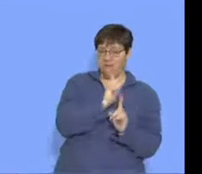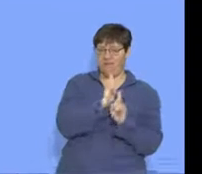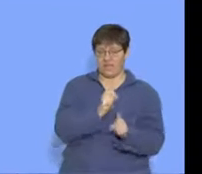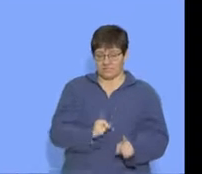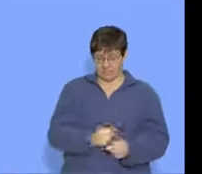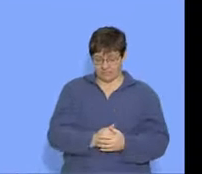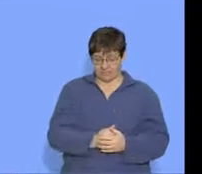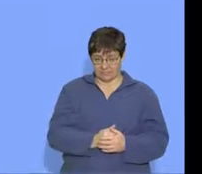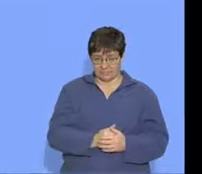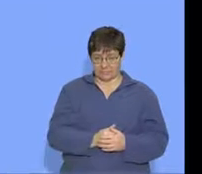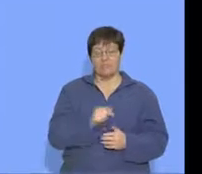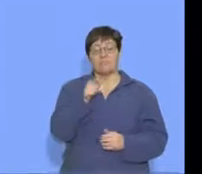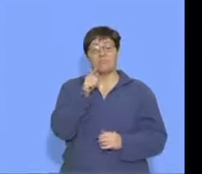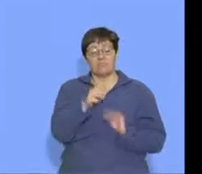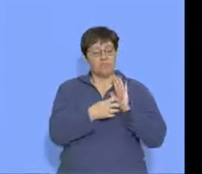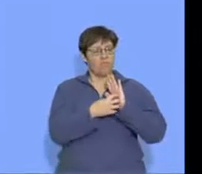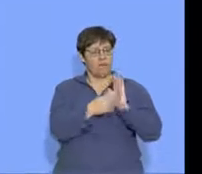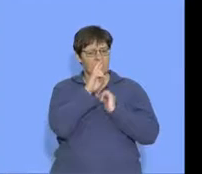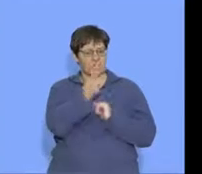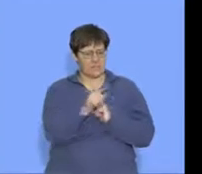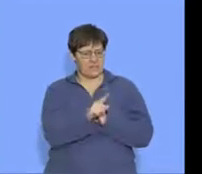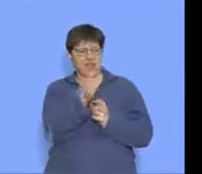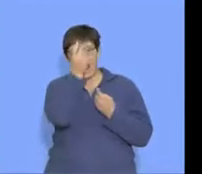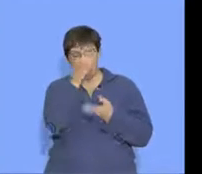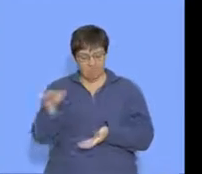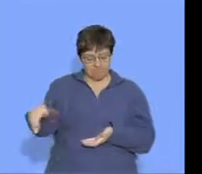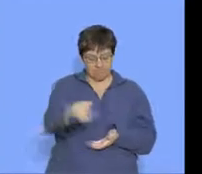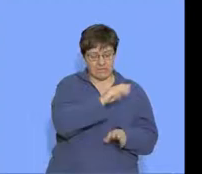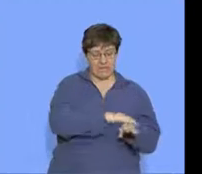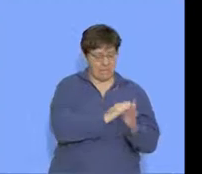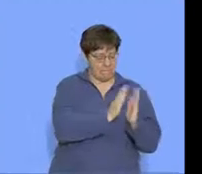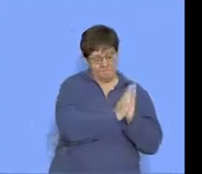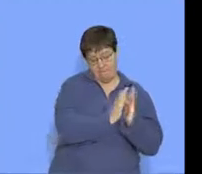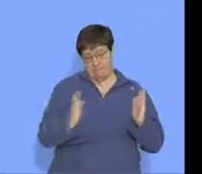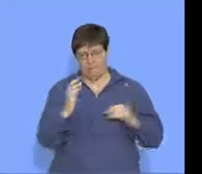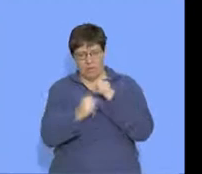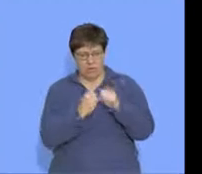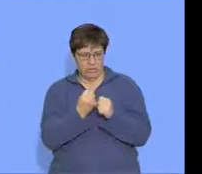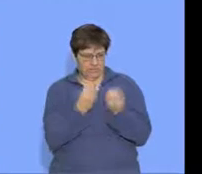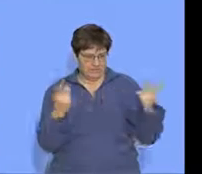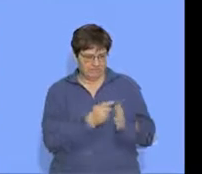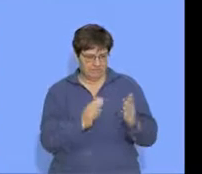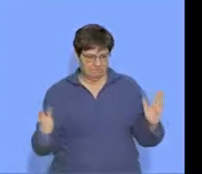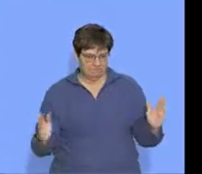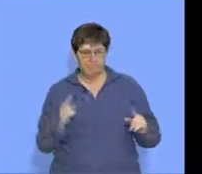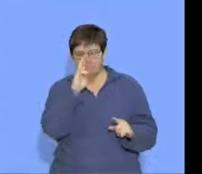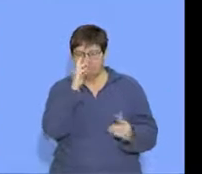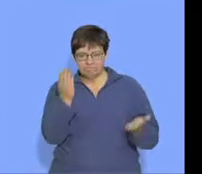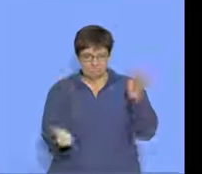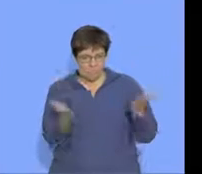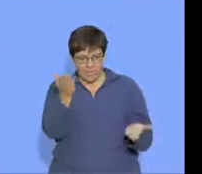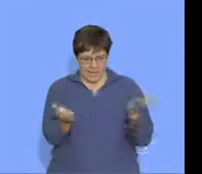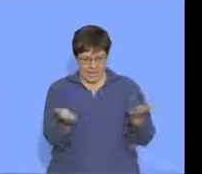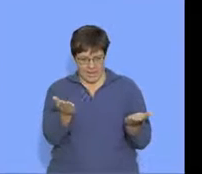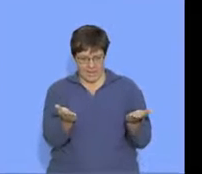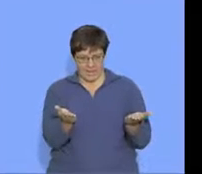in this graph, you can clearly see that it's data that has been captured over a period of time, and we are looking at the comparison